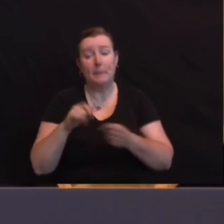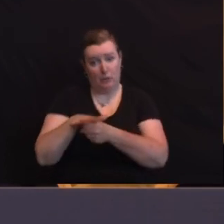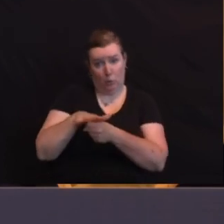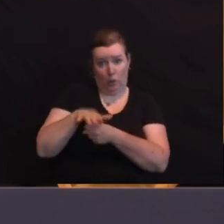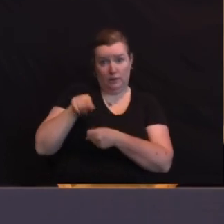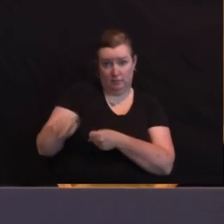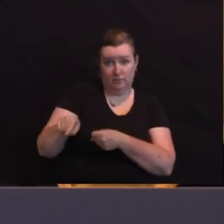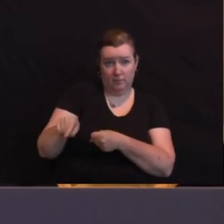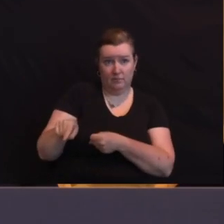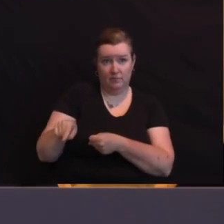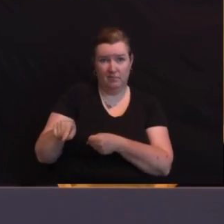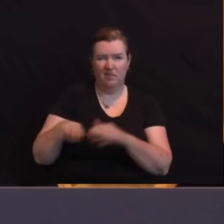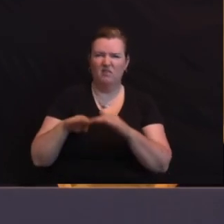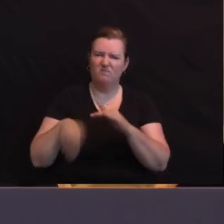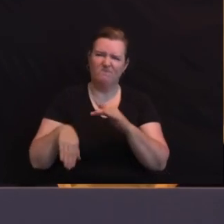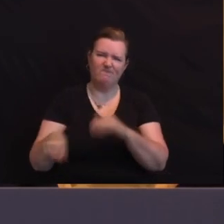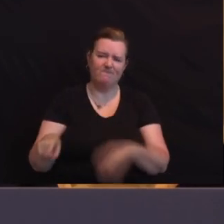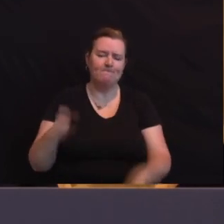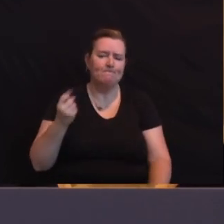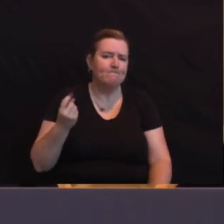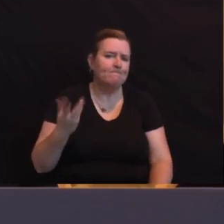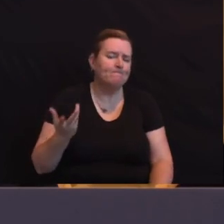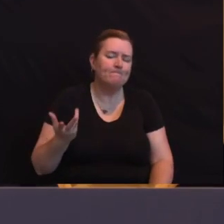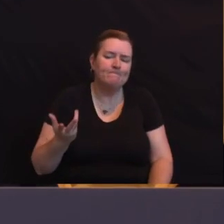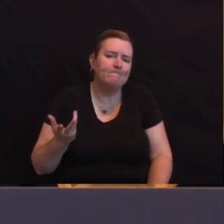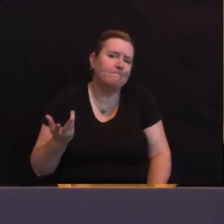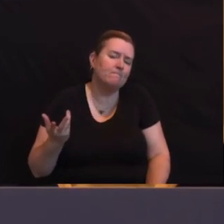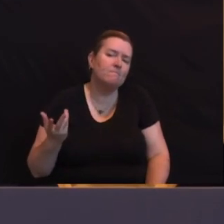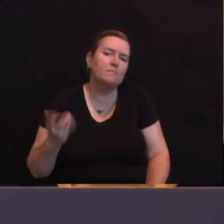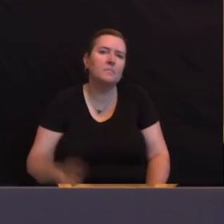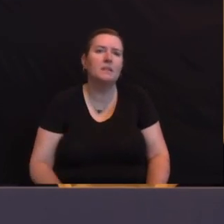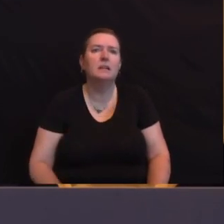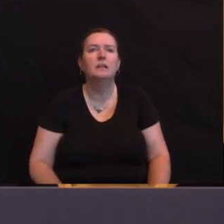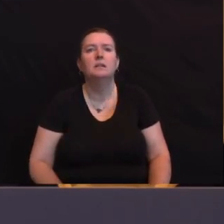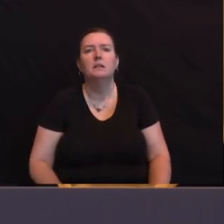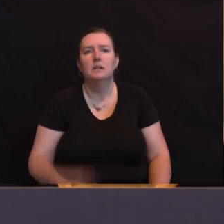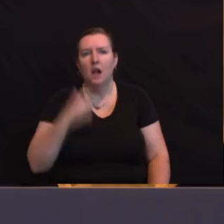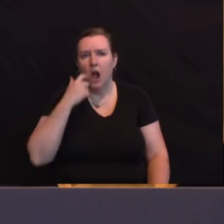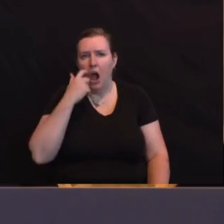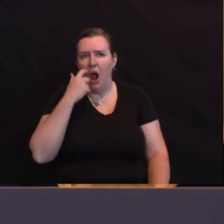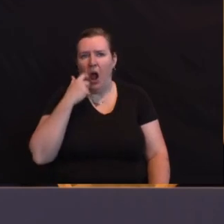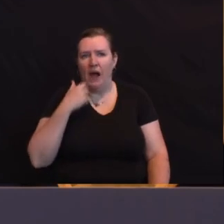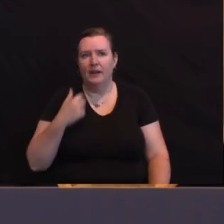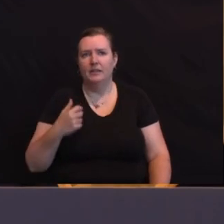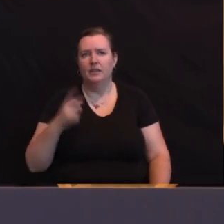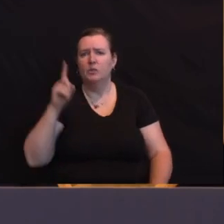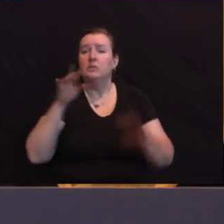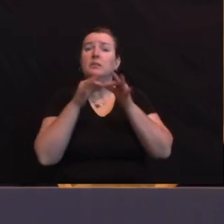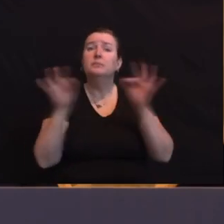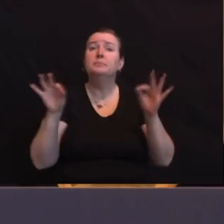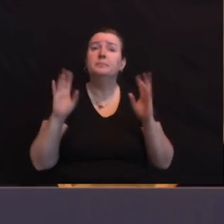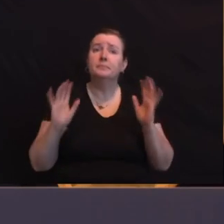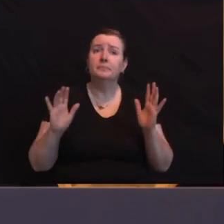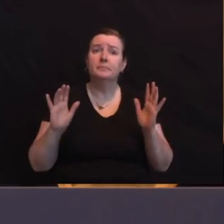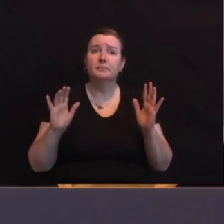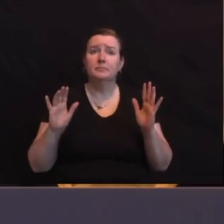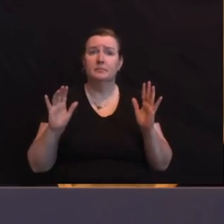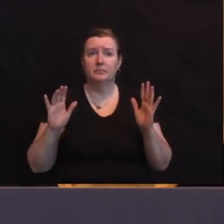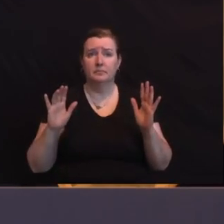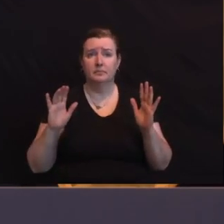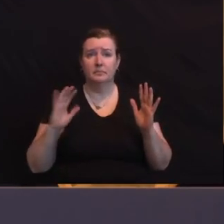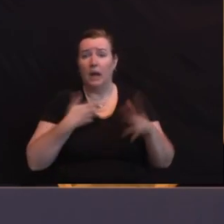state. I had no other than making my comment earlier, I love the Christopher Nolan line. Our job and our collective energies are to